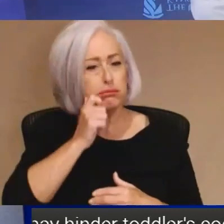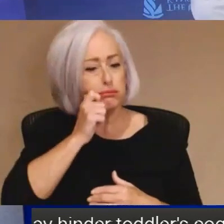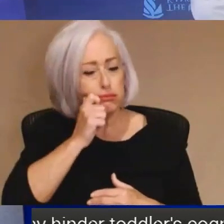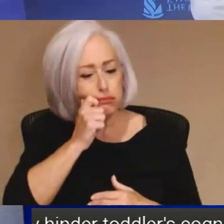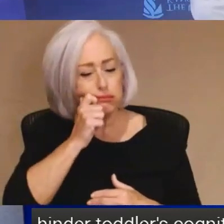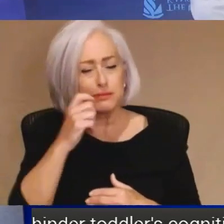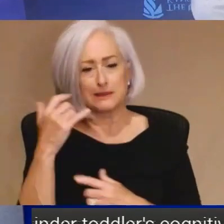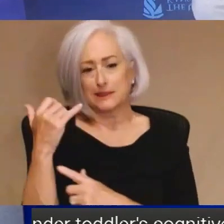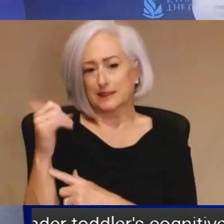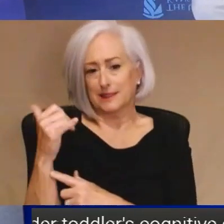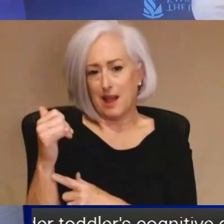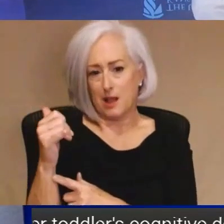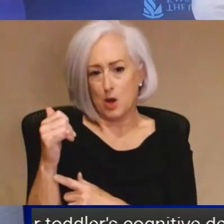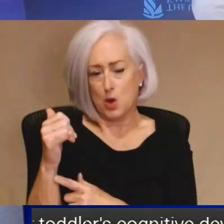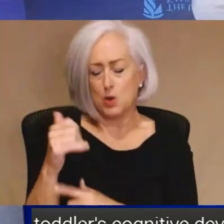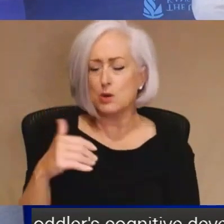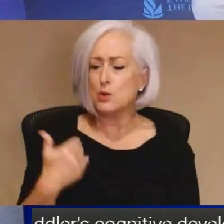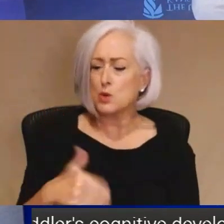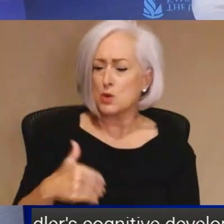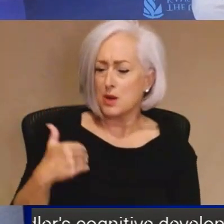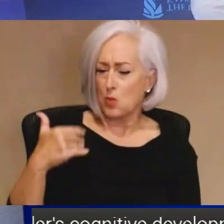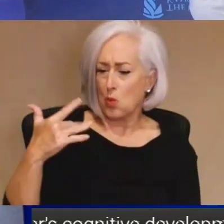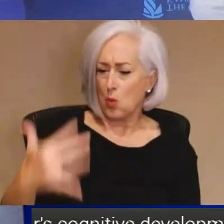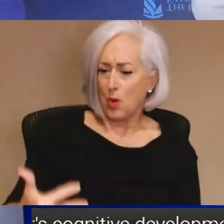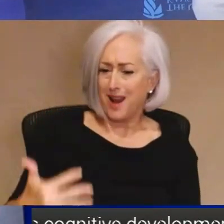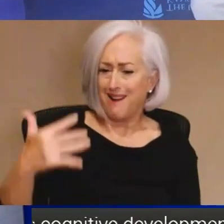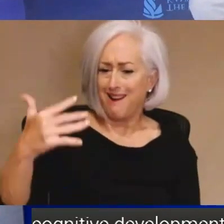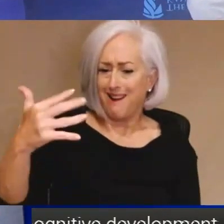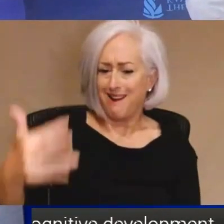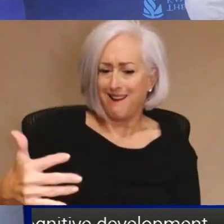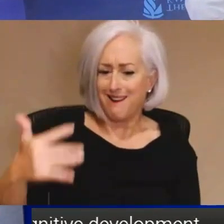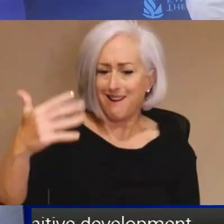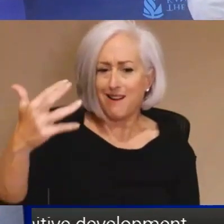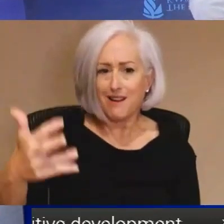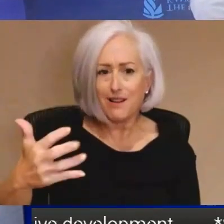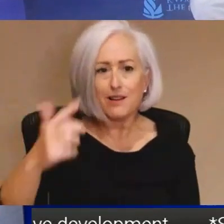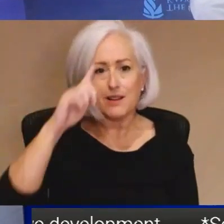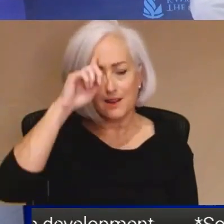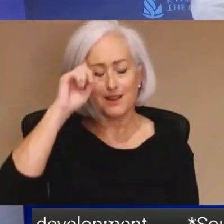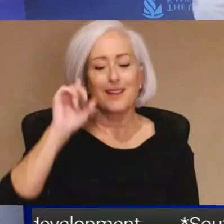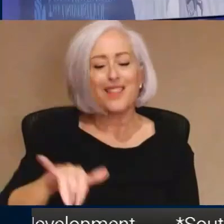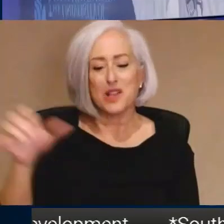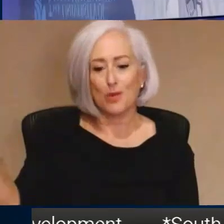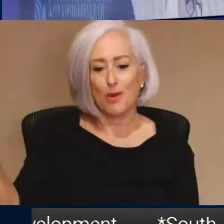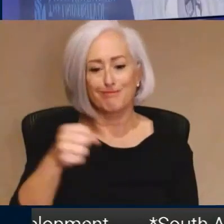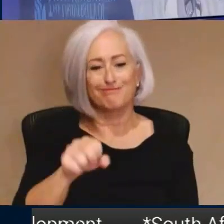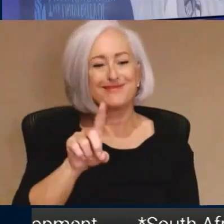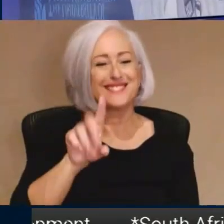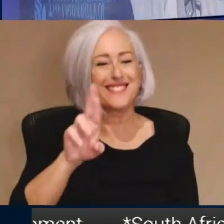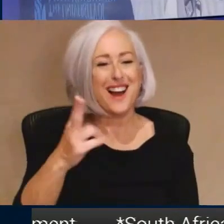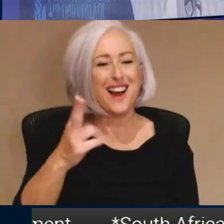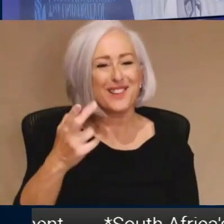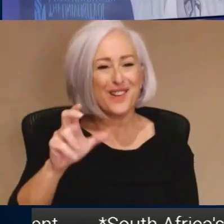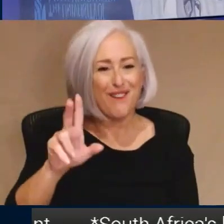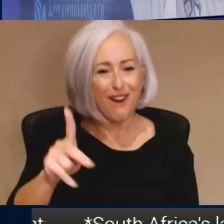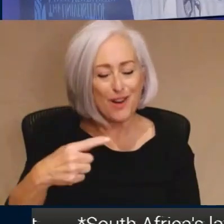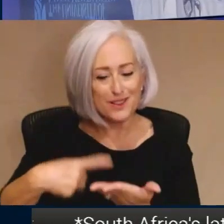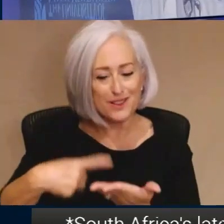would something like this, and maybe that's why you bring in Dr. Hawkinson to talk about infectious diseases in general, but would something just kind of sprouts up like